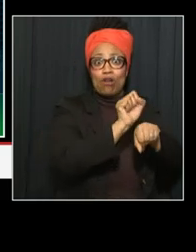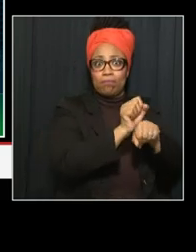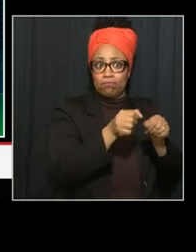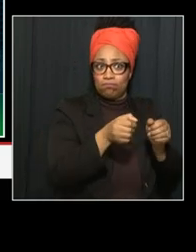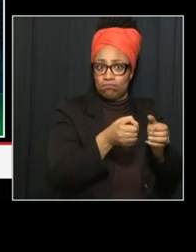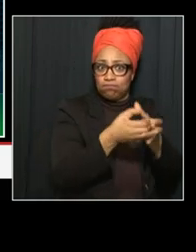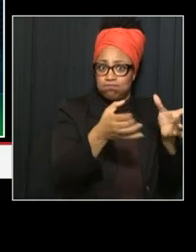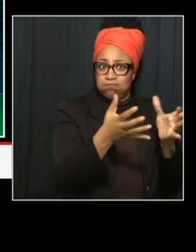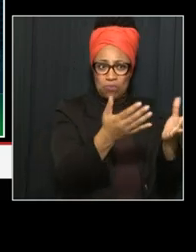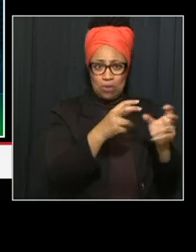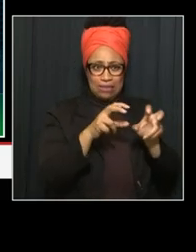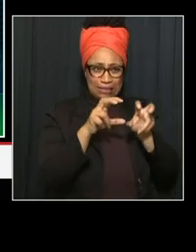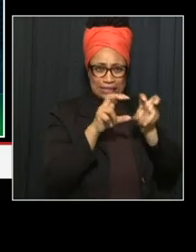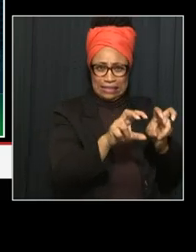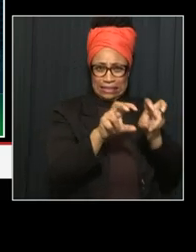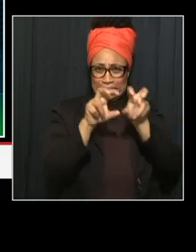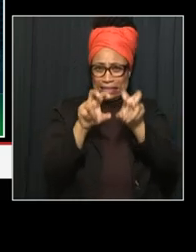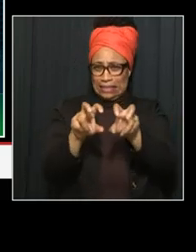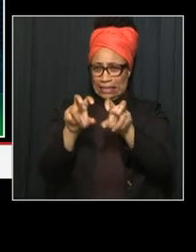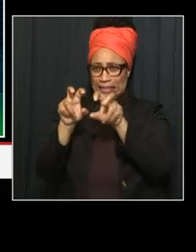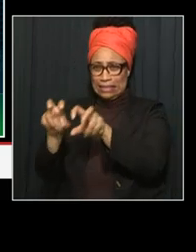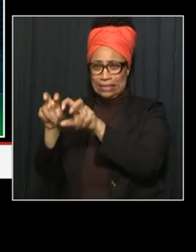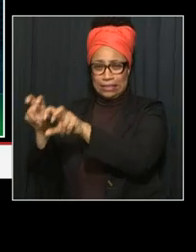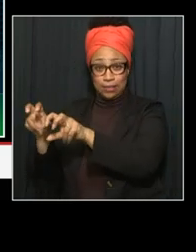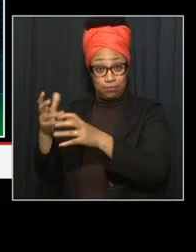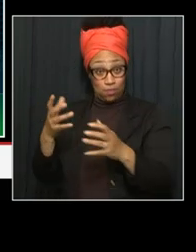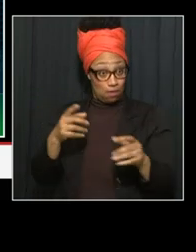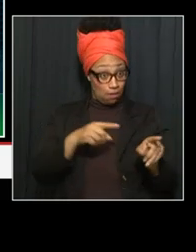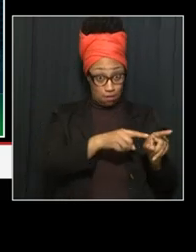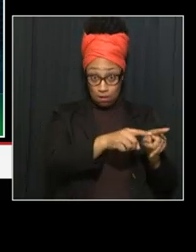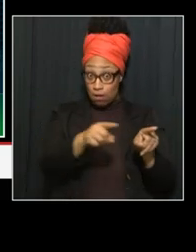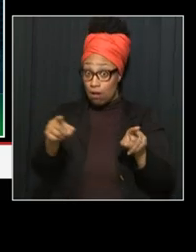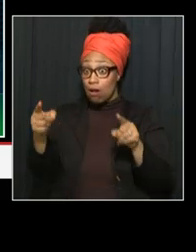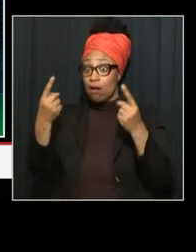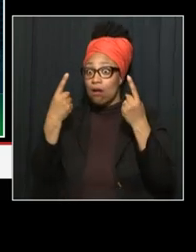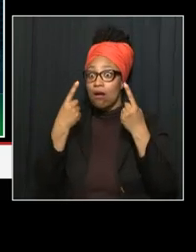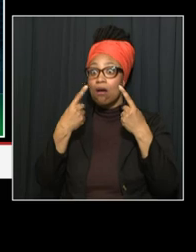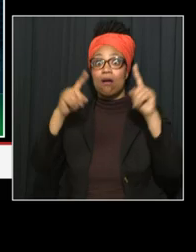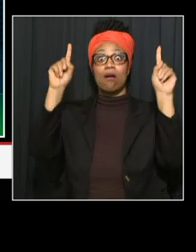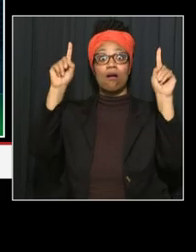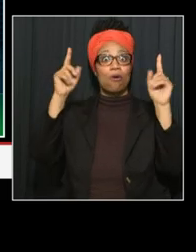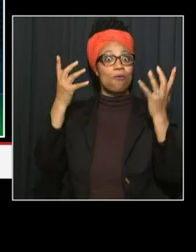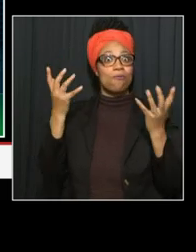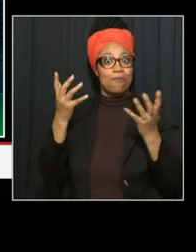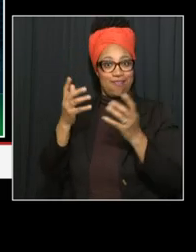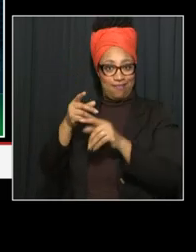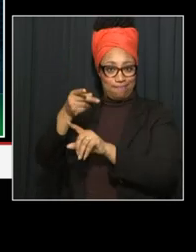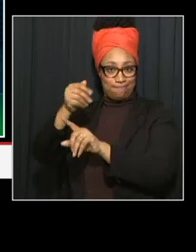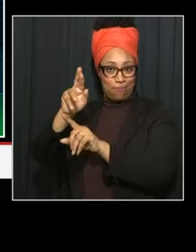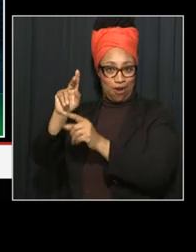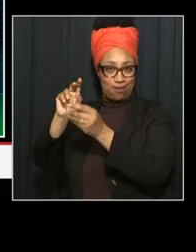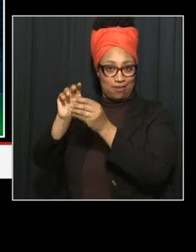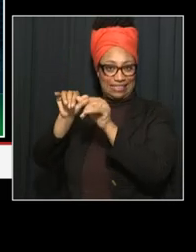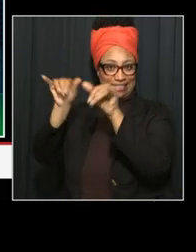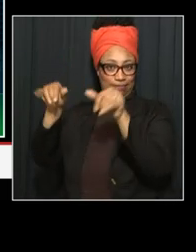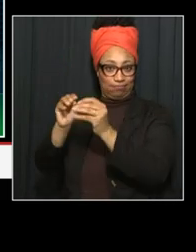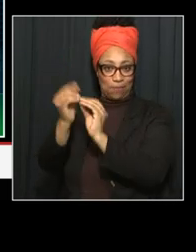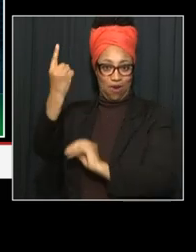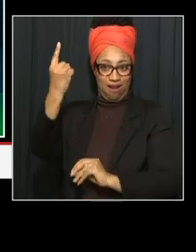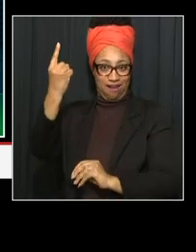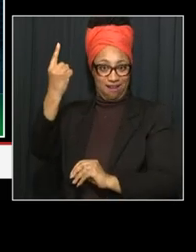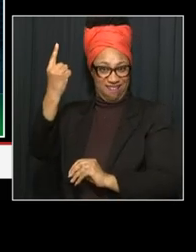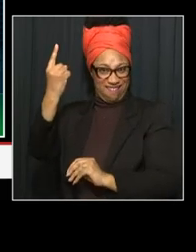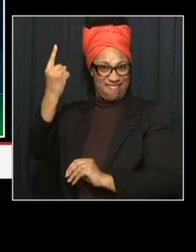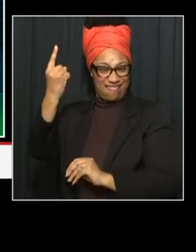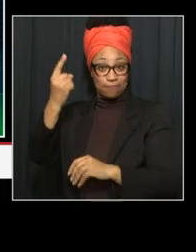park system in the nation, in the best urban school district in the nation, then we will grow